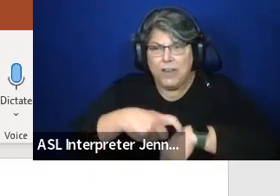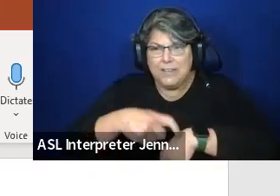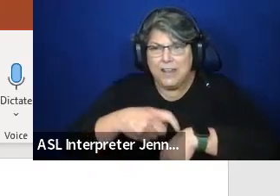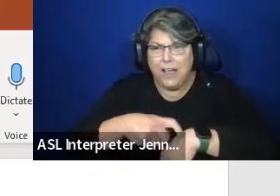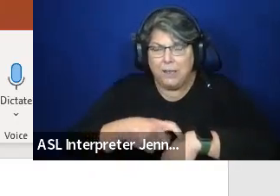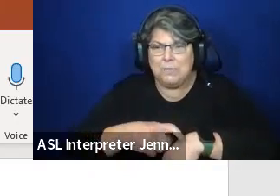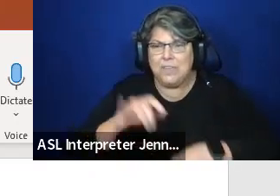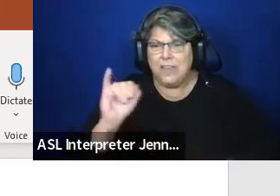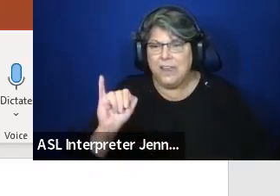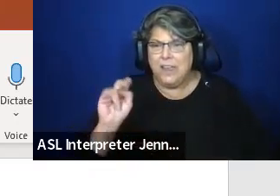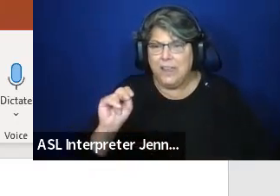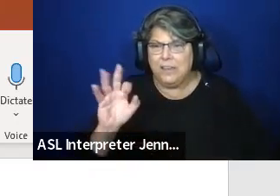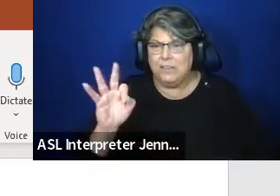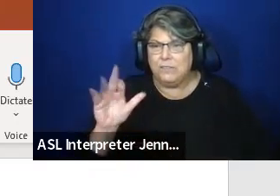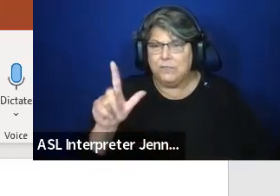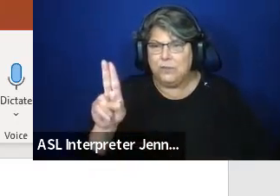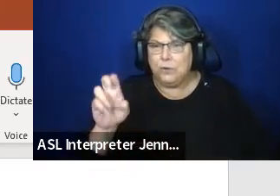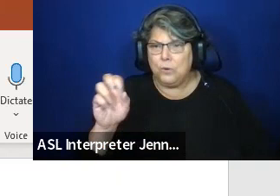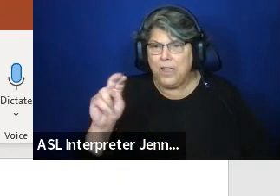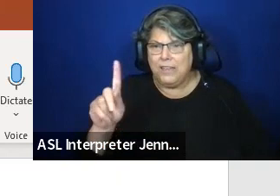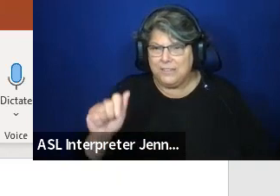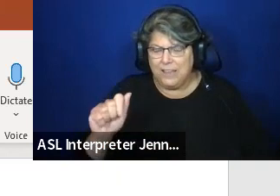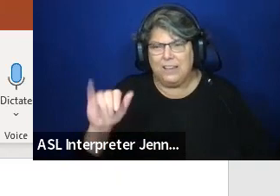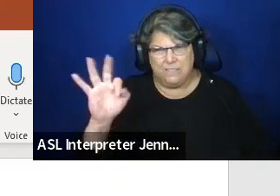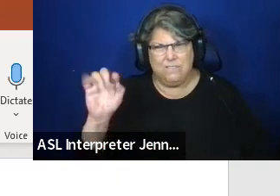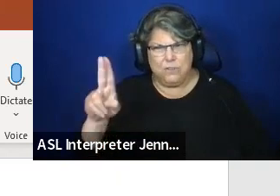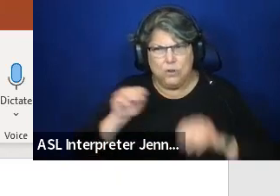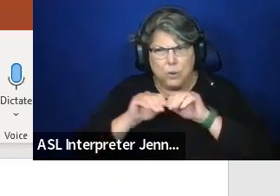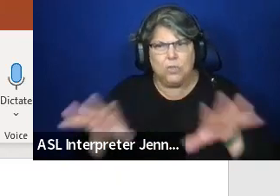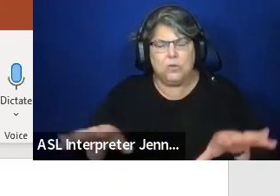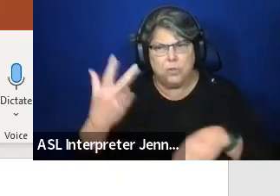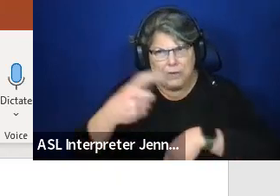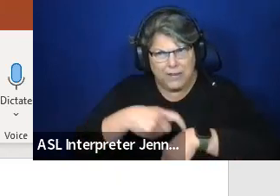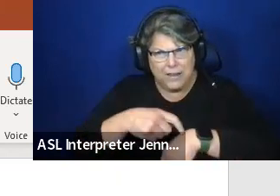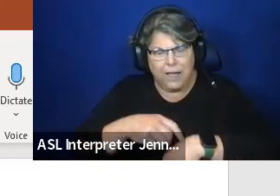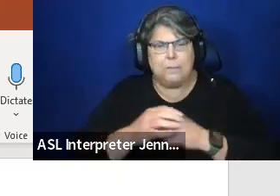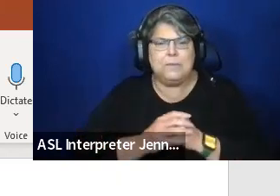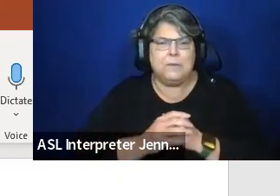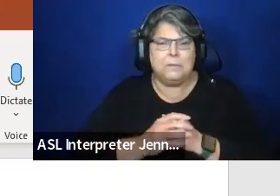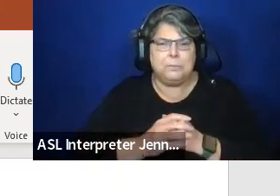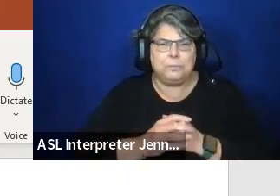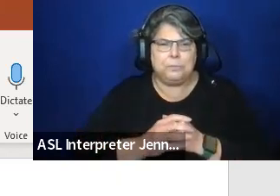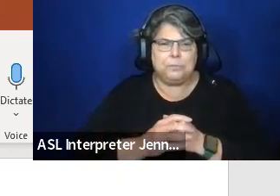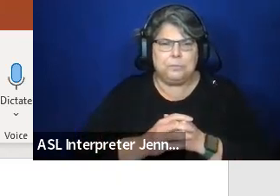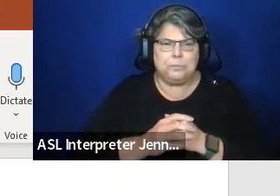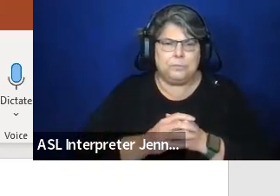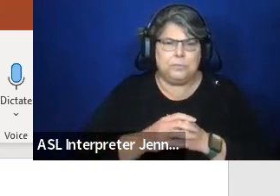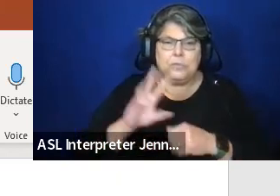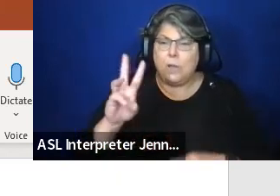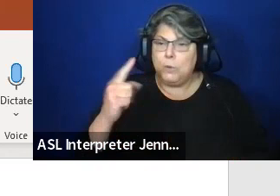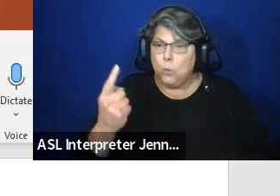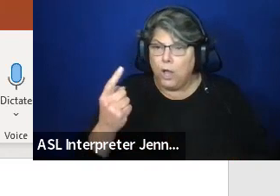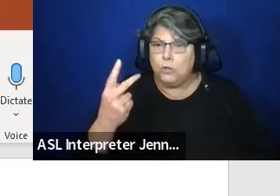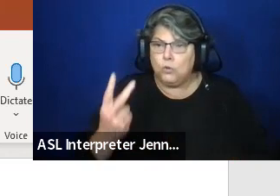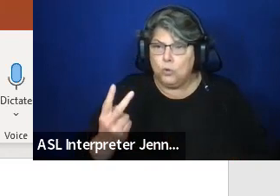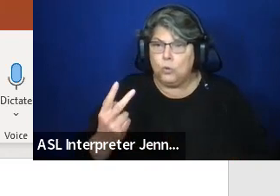first year. And this data is epi-data that comes from Europe in 1918. W1, W2, W3, those are the 3